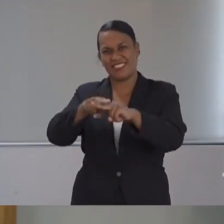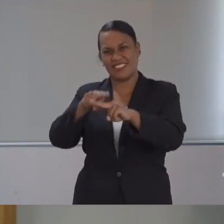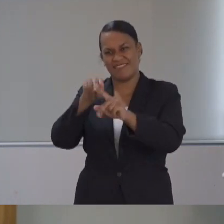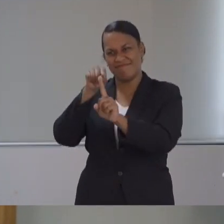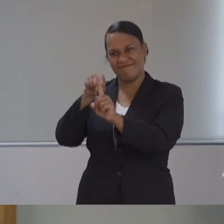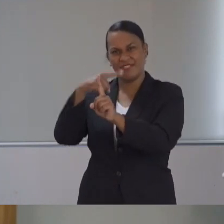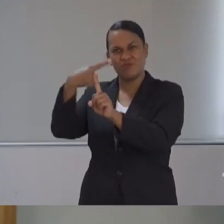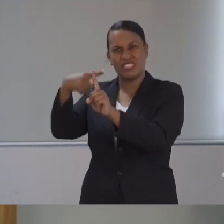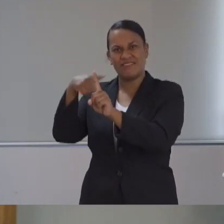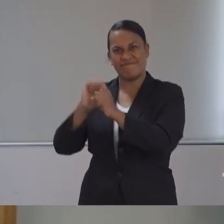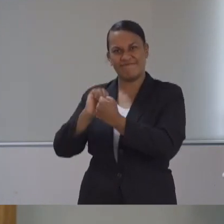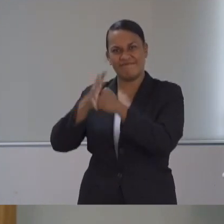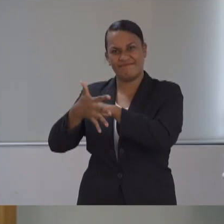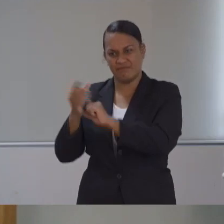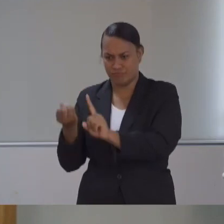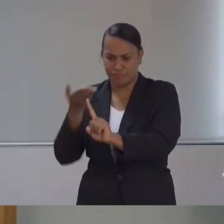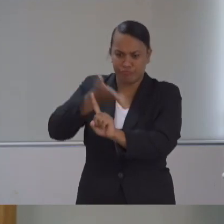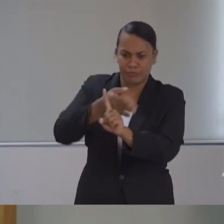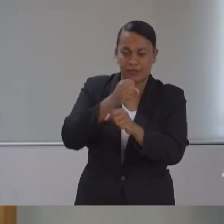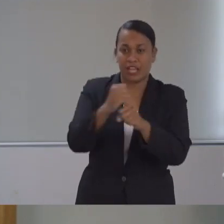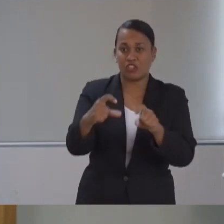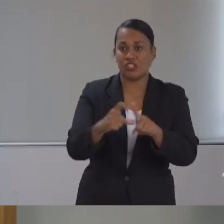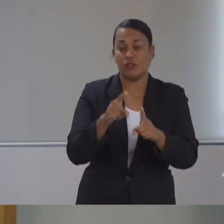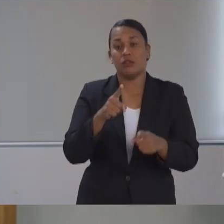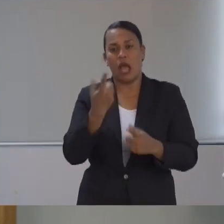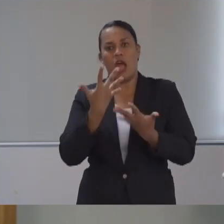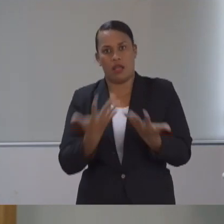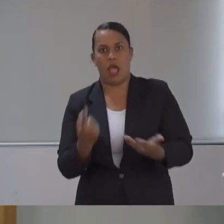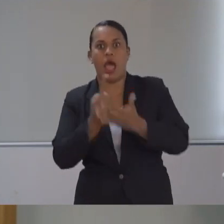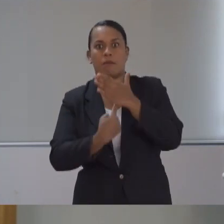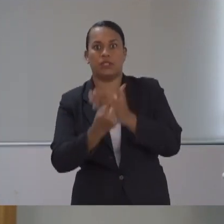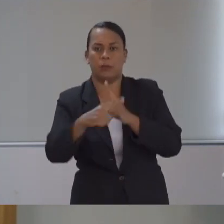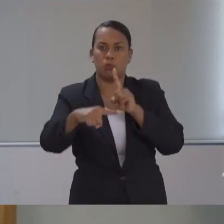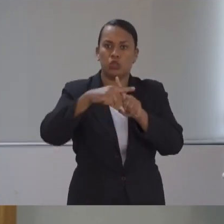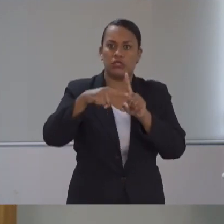her tested and she was confirmed positive later this morning.